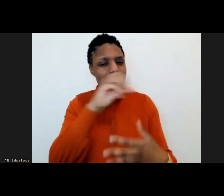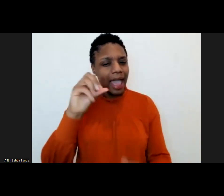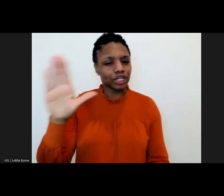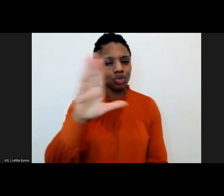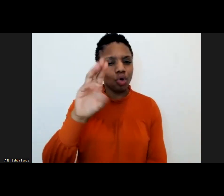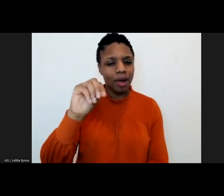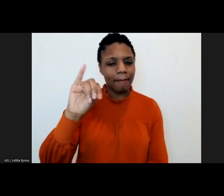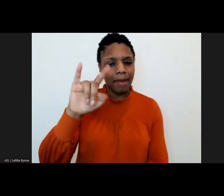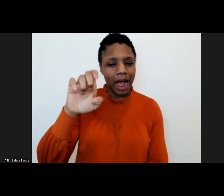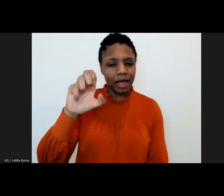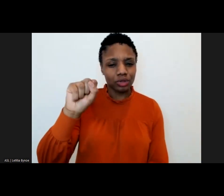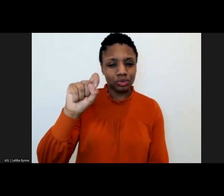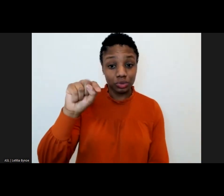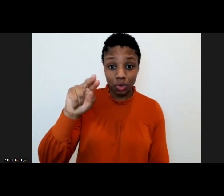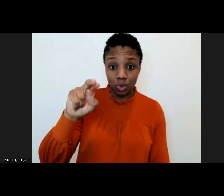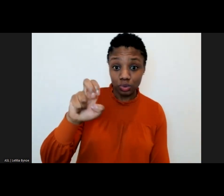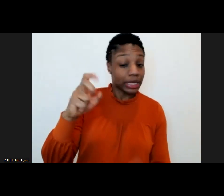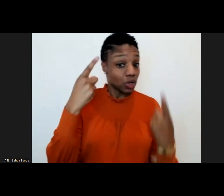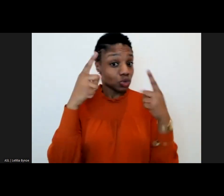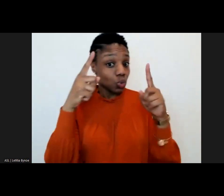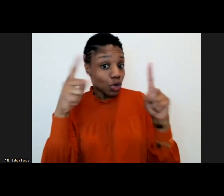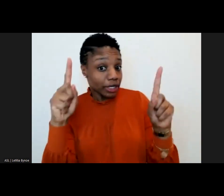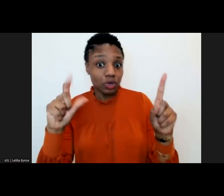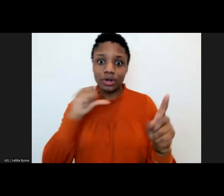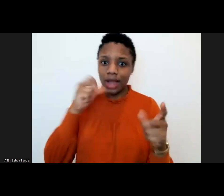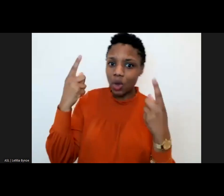see are they working, are the tactics that we're using working or not?